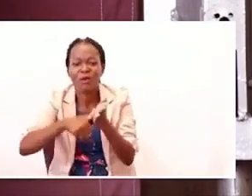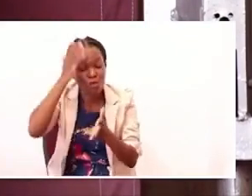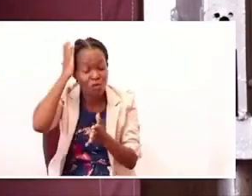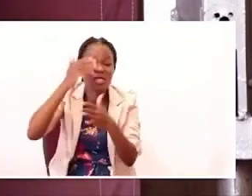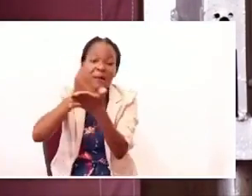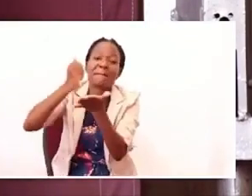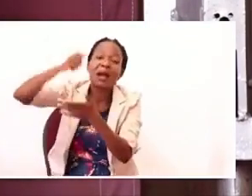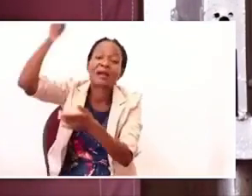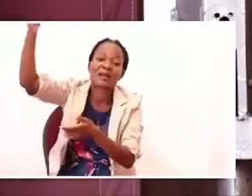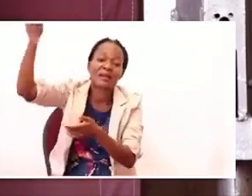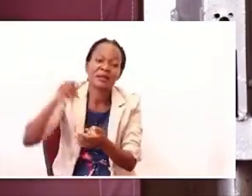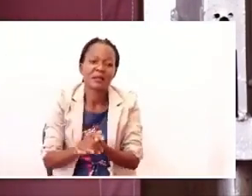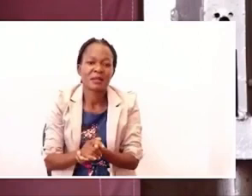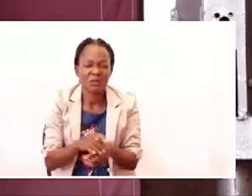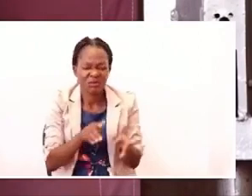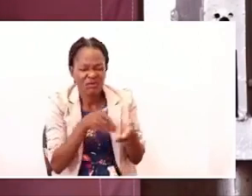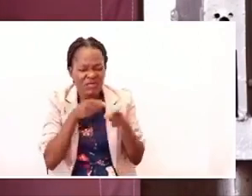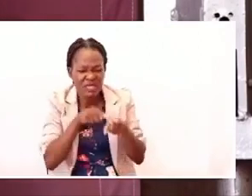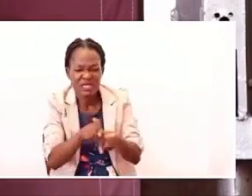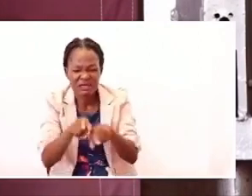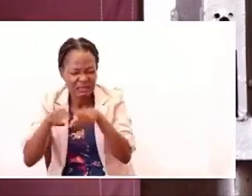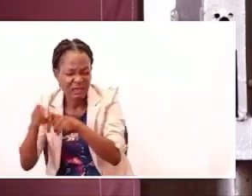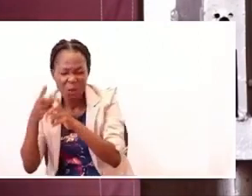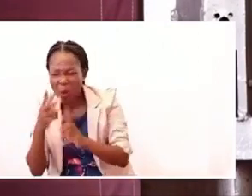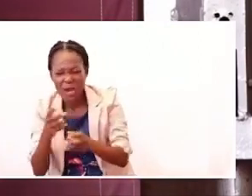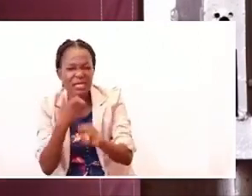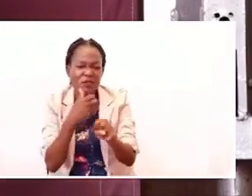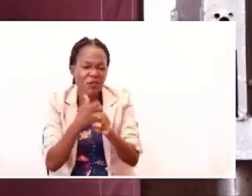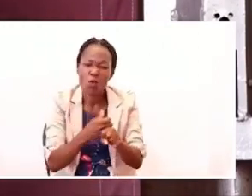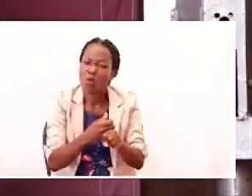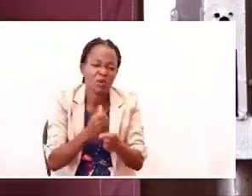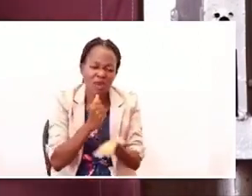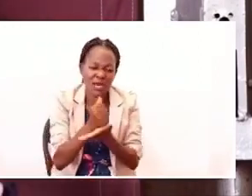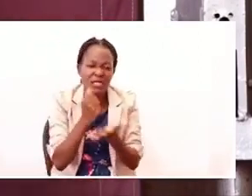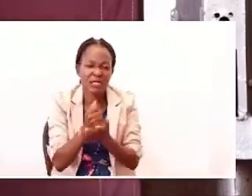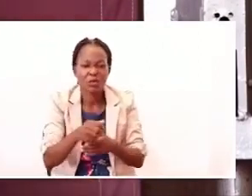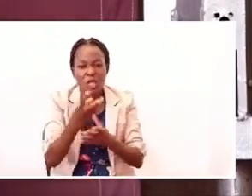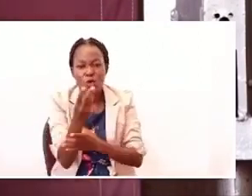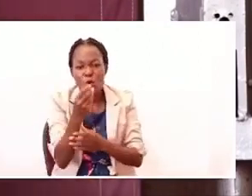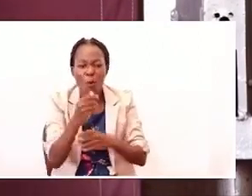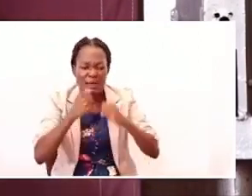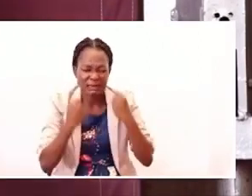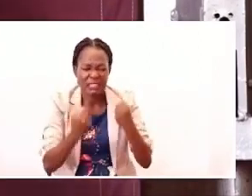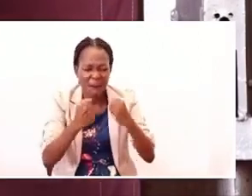and under terms that are very, very difficult for the economies to actually sustain.